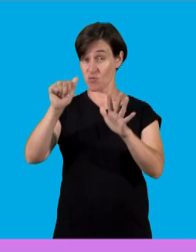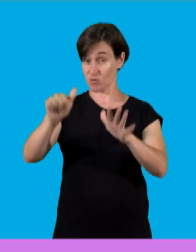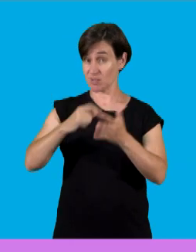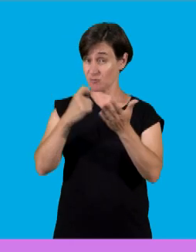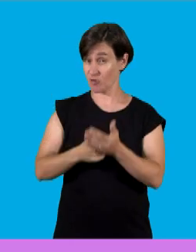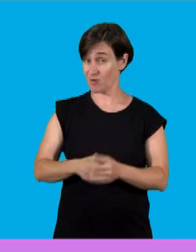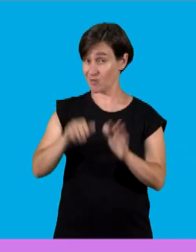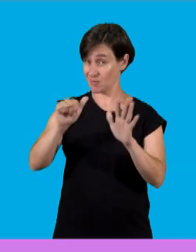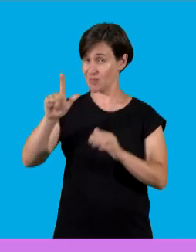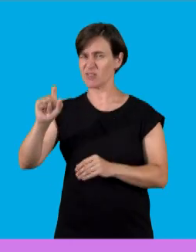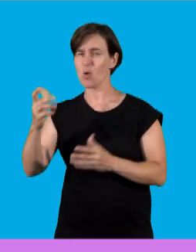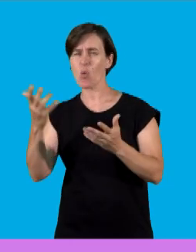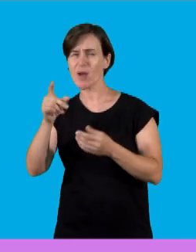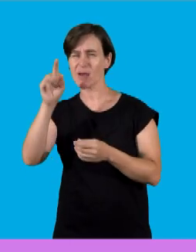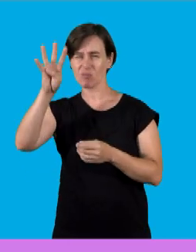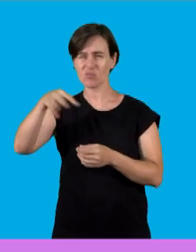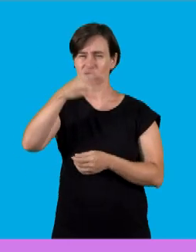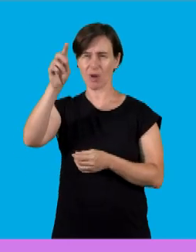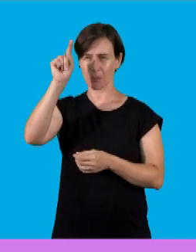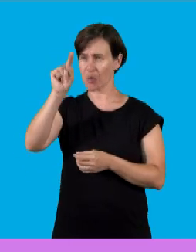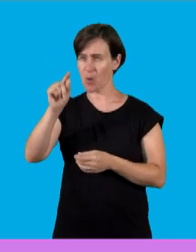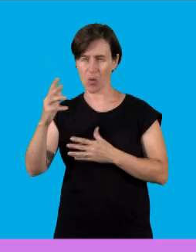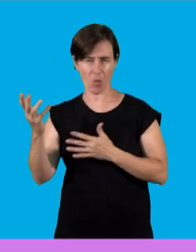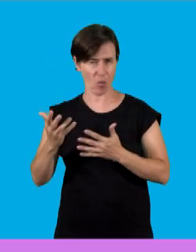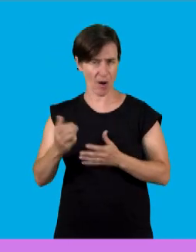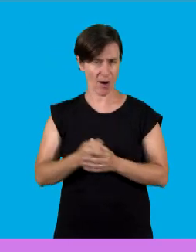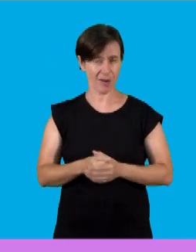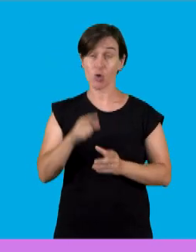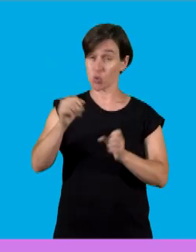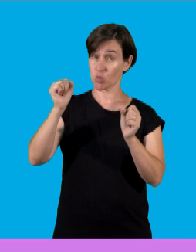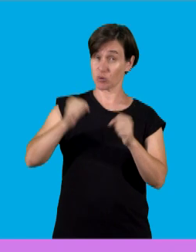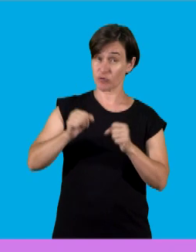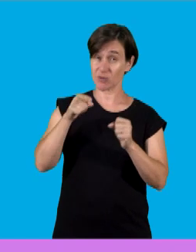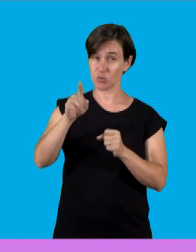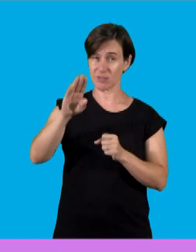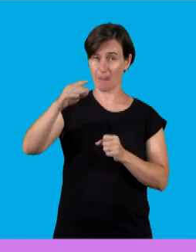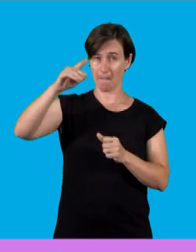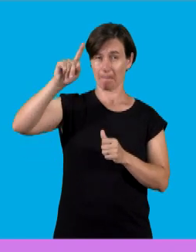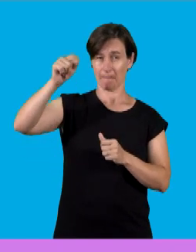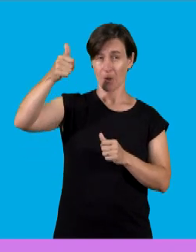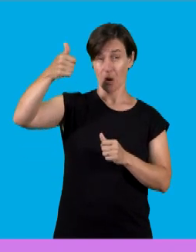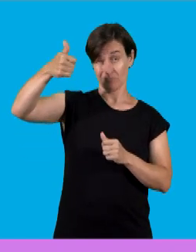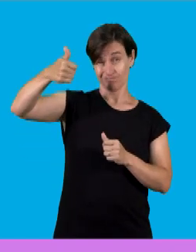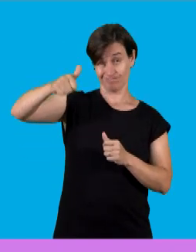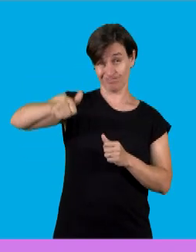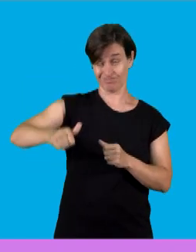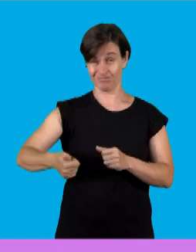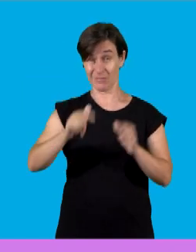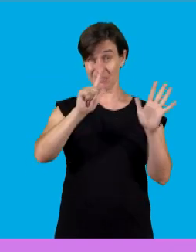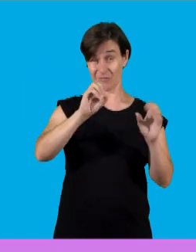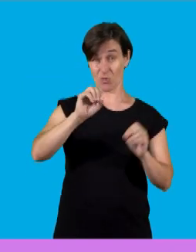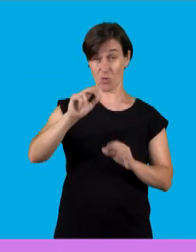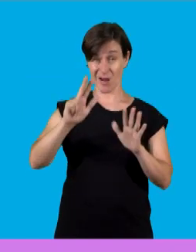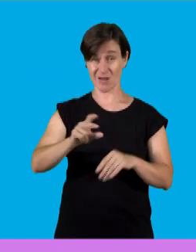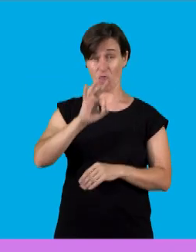1,200,416 rand and 67 cents. Right, so let's look. I'm sure you agree with me that it will be in this tax